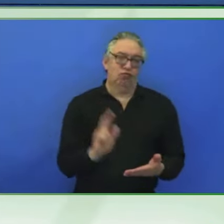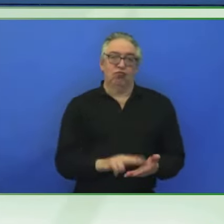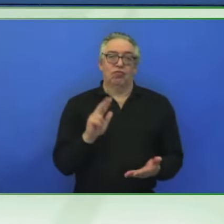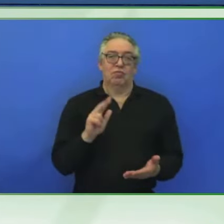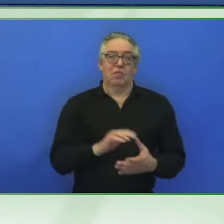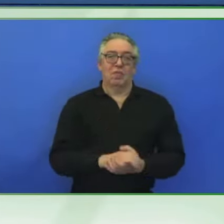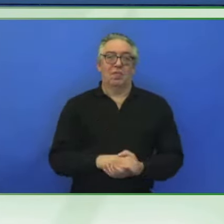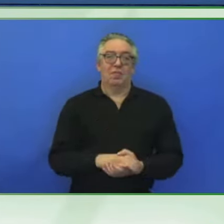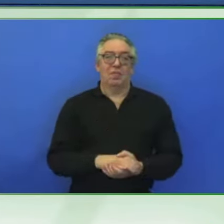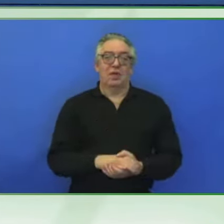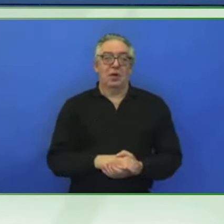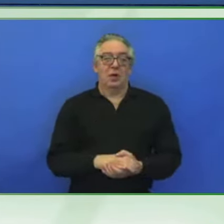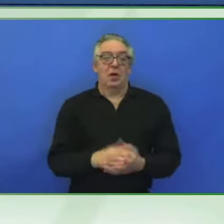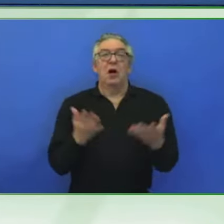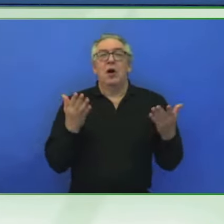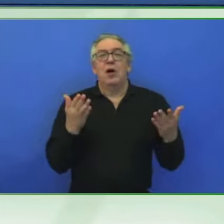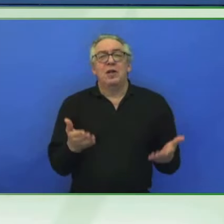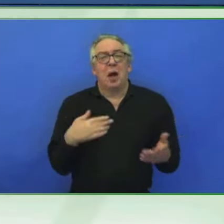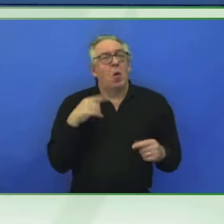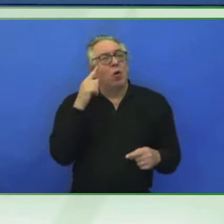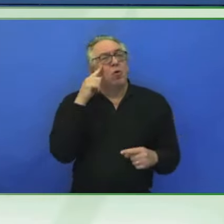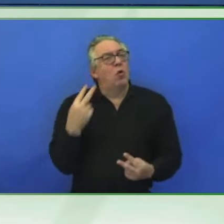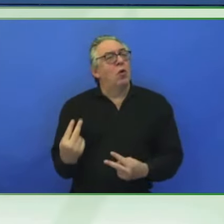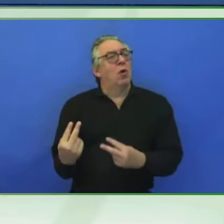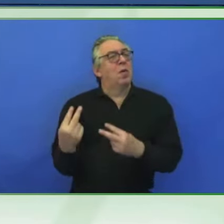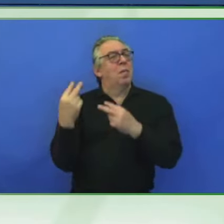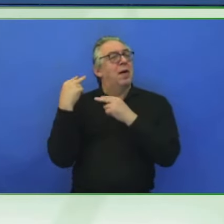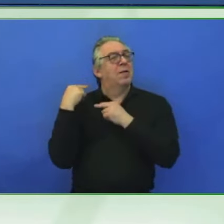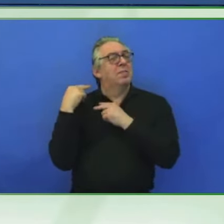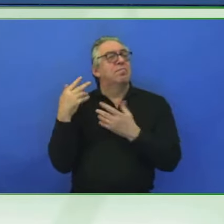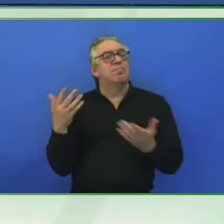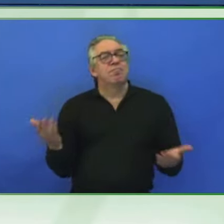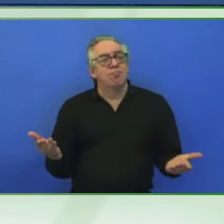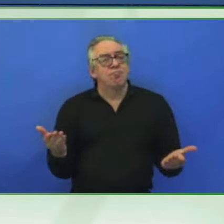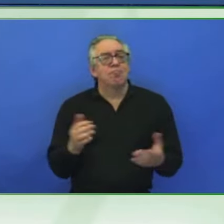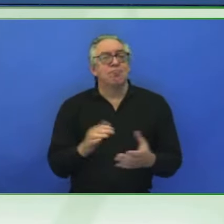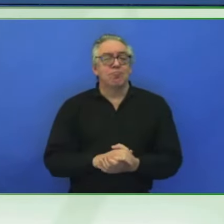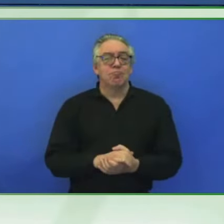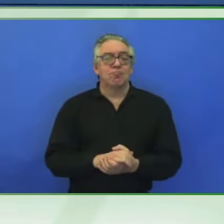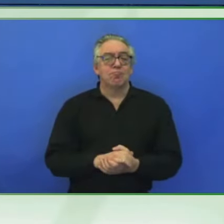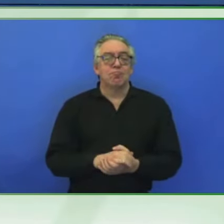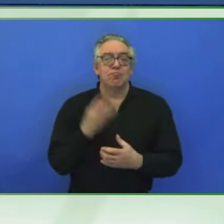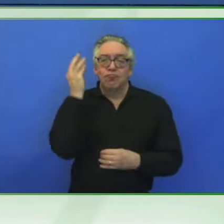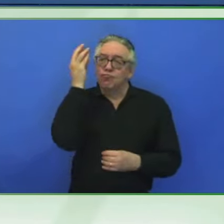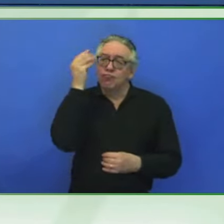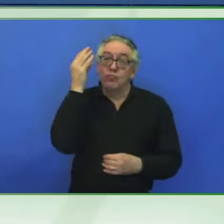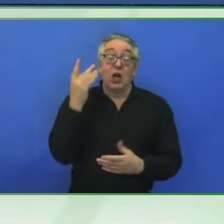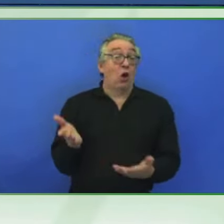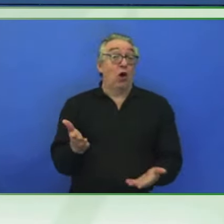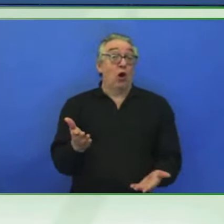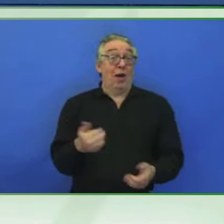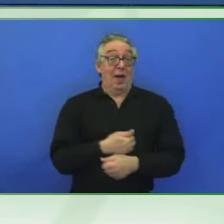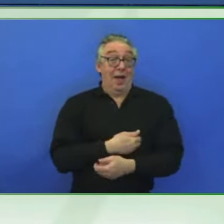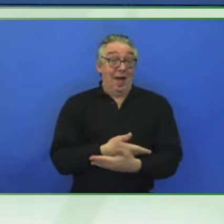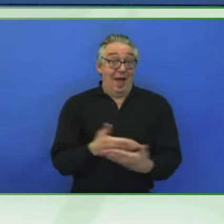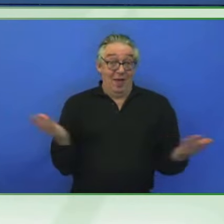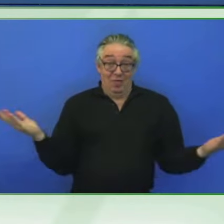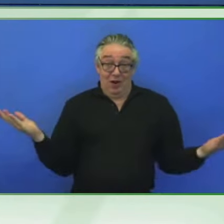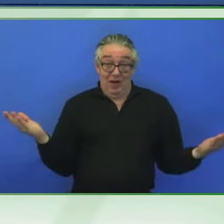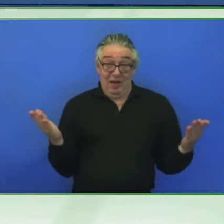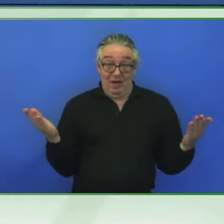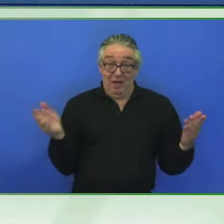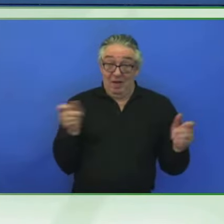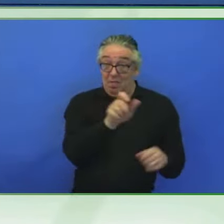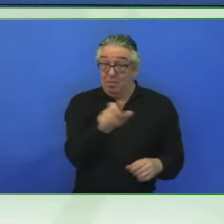reflection. The right to mobility is universal, and we have to assume